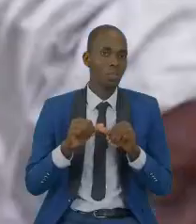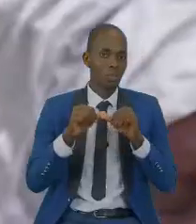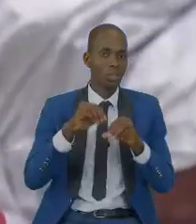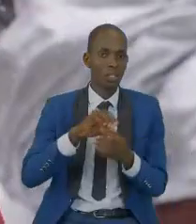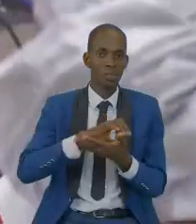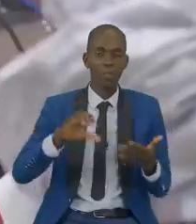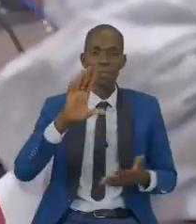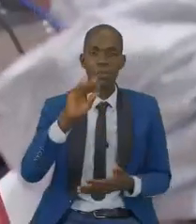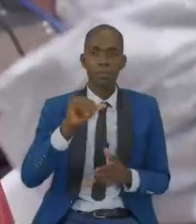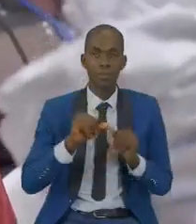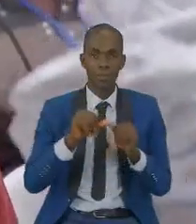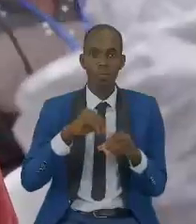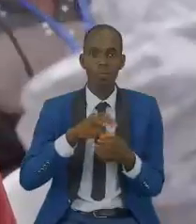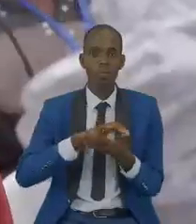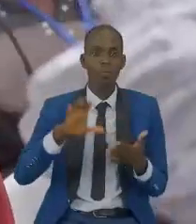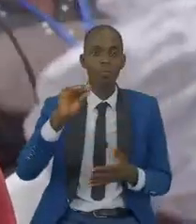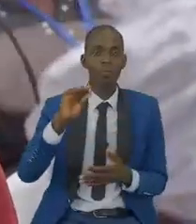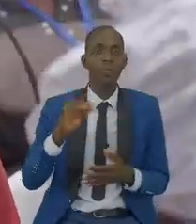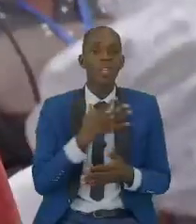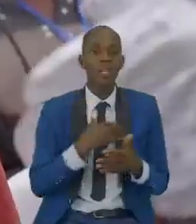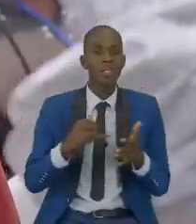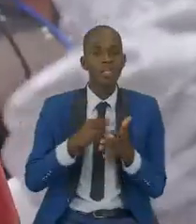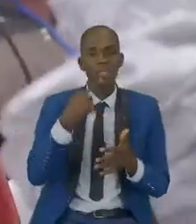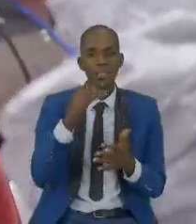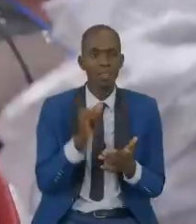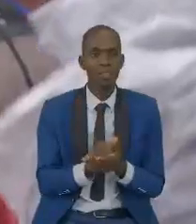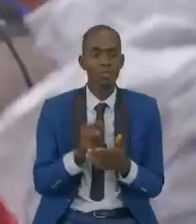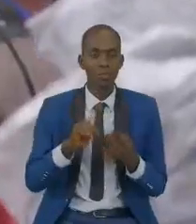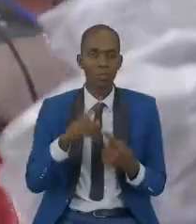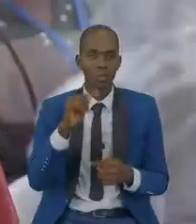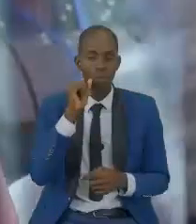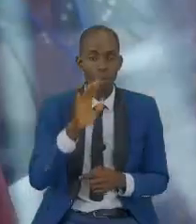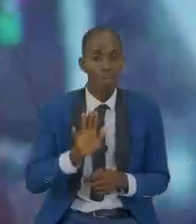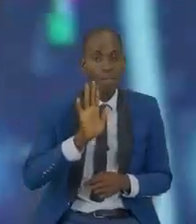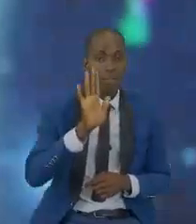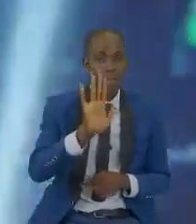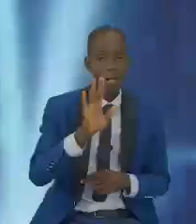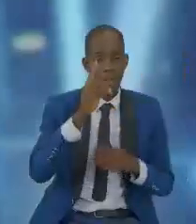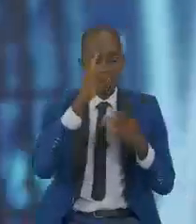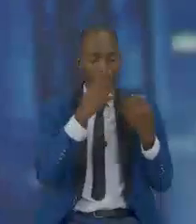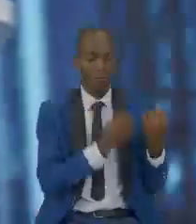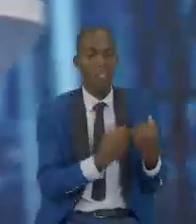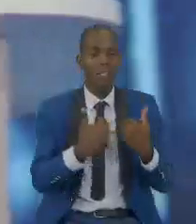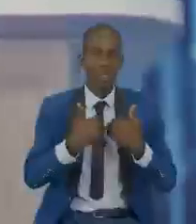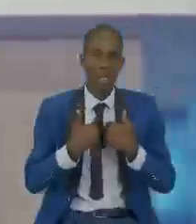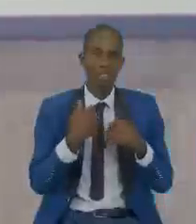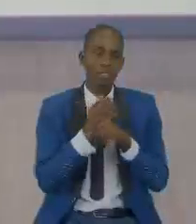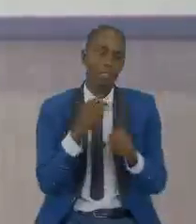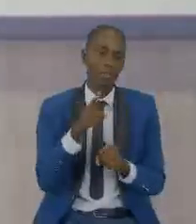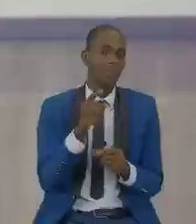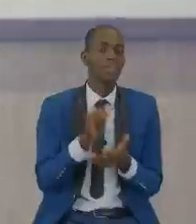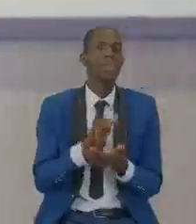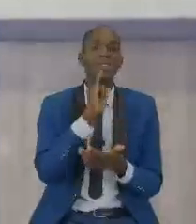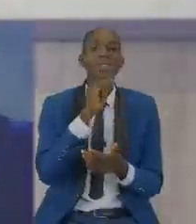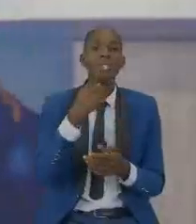50, it tells us, and he said unto the woman, thy faith has saved thee. Saving faith, saving